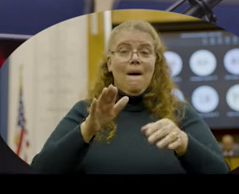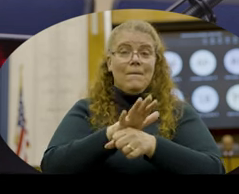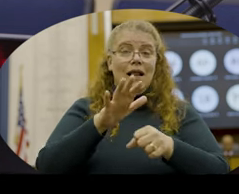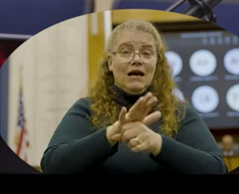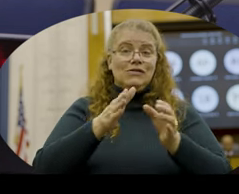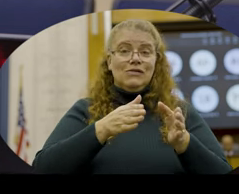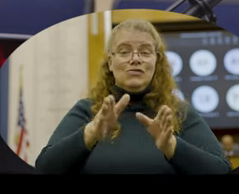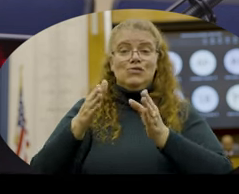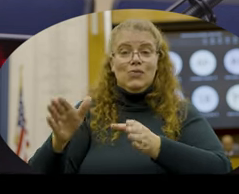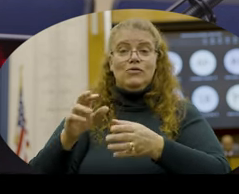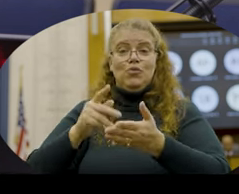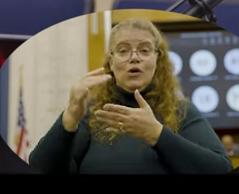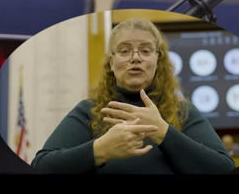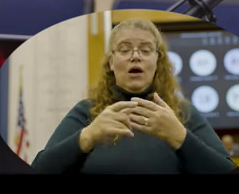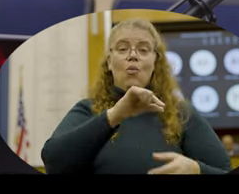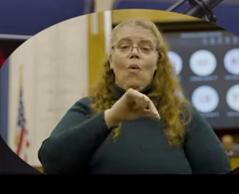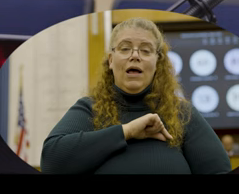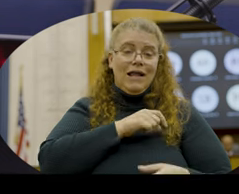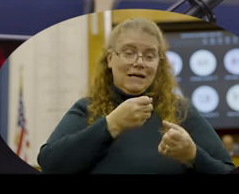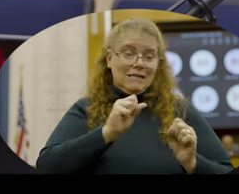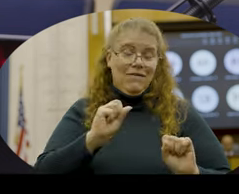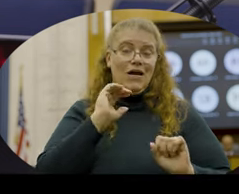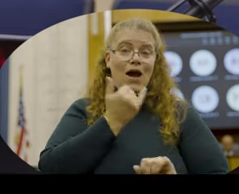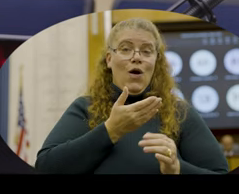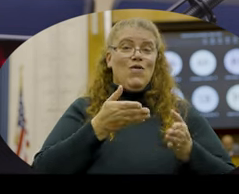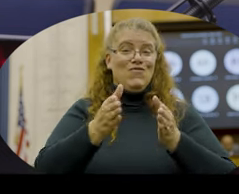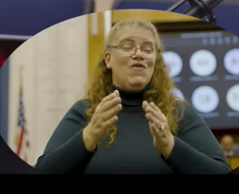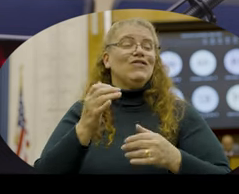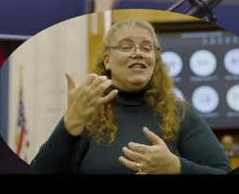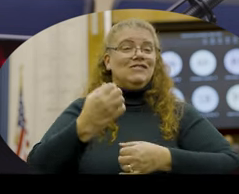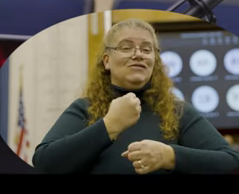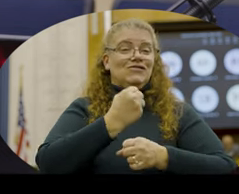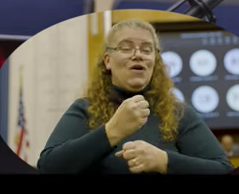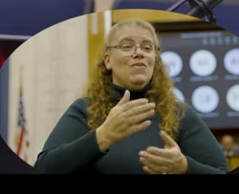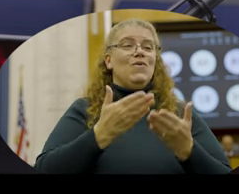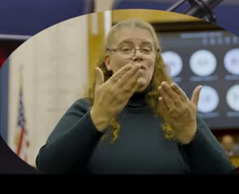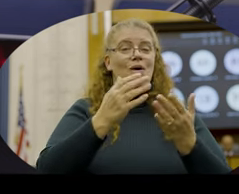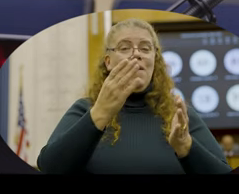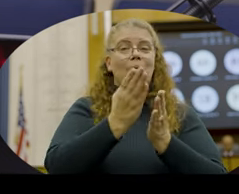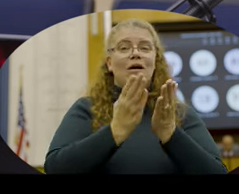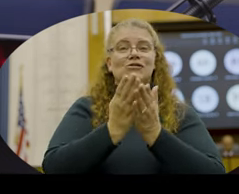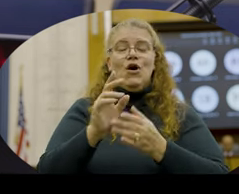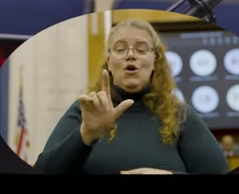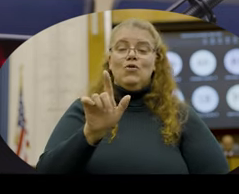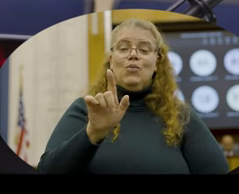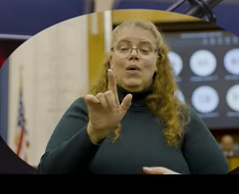folks. As long as I'm your mayor, we will continue to put our children